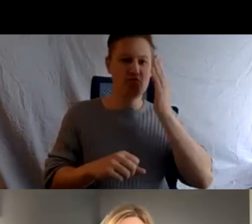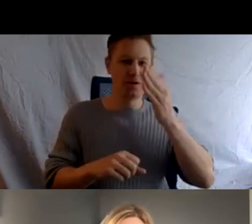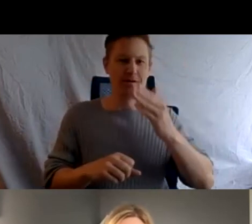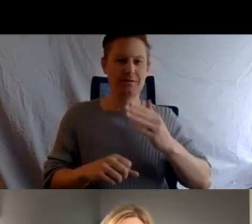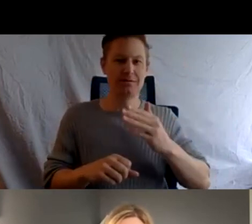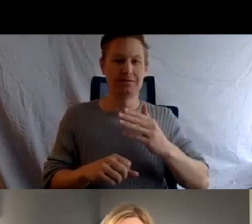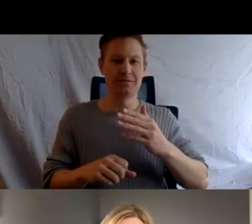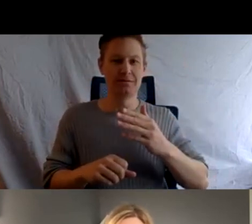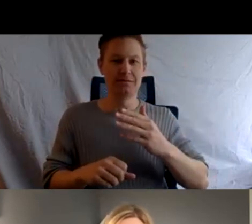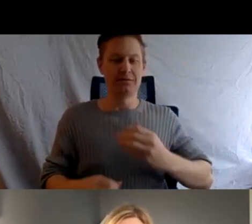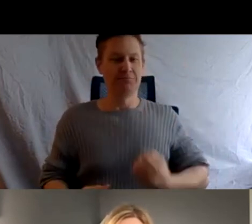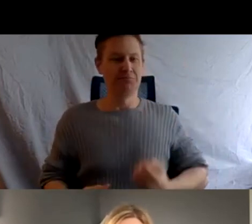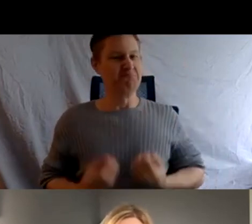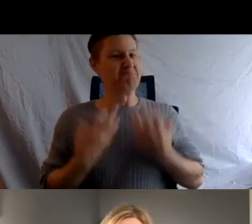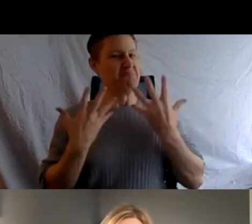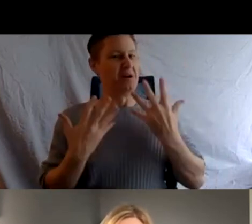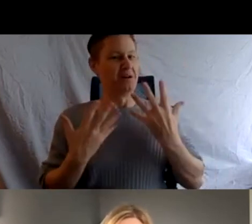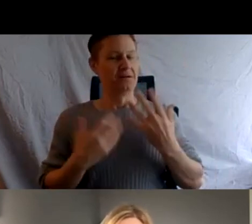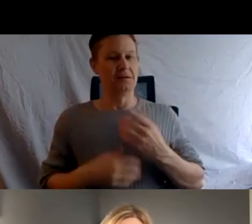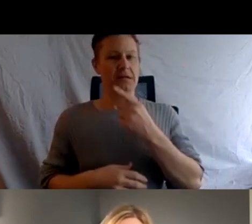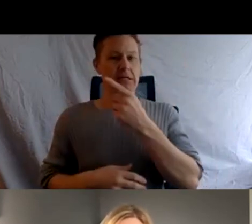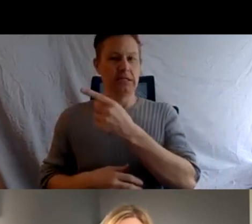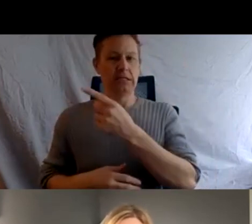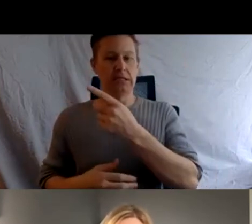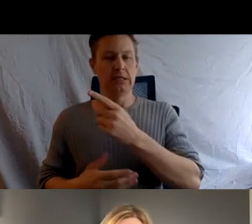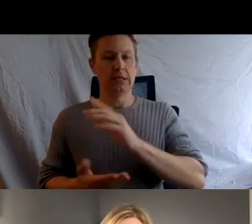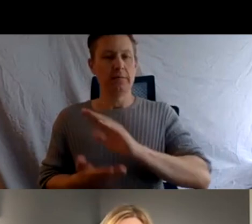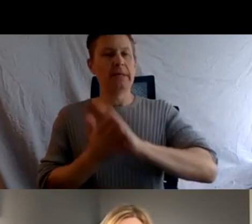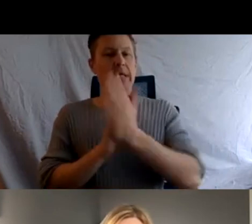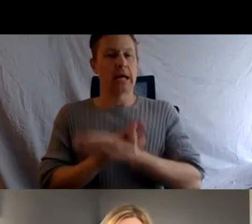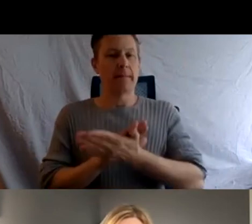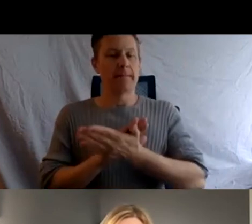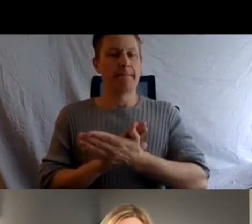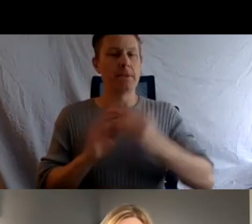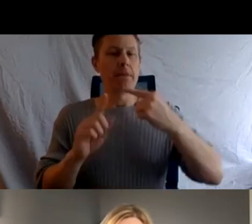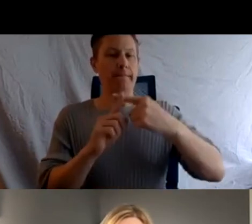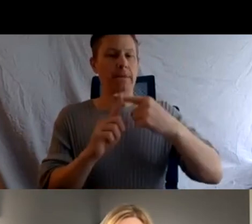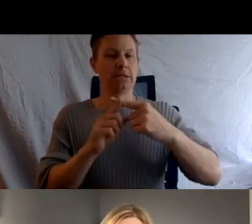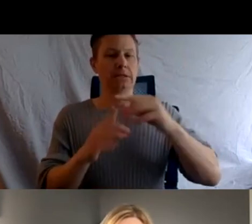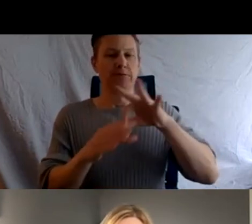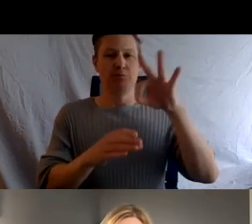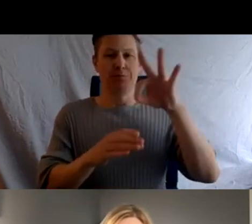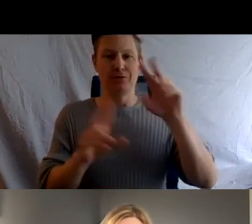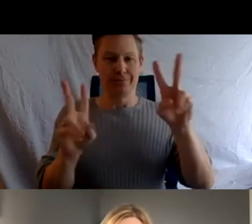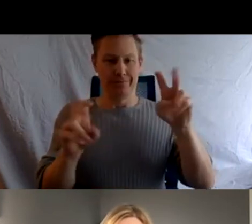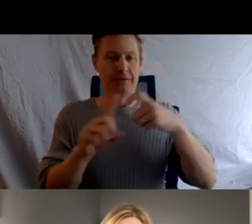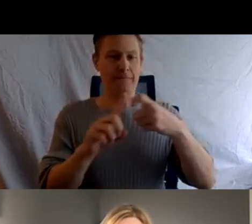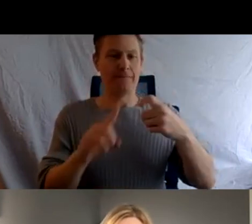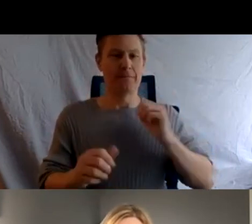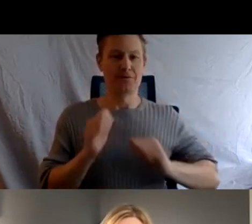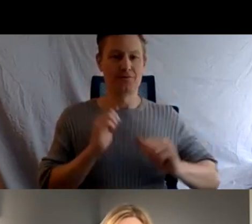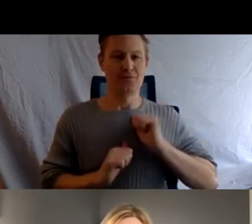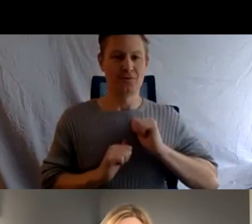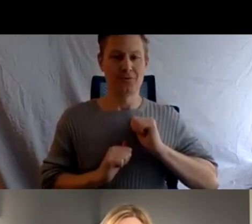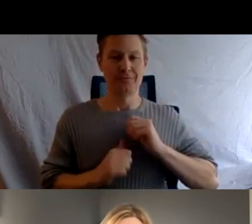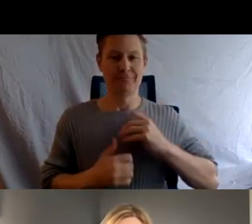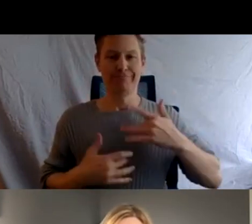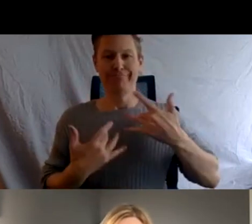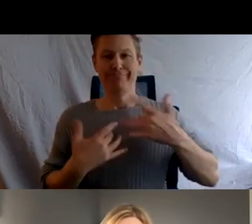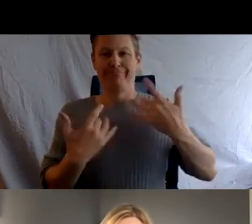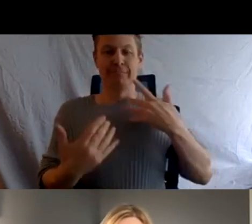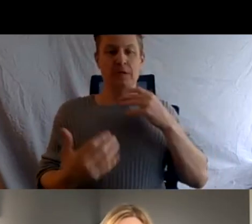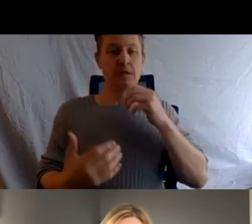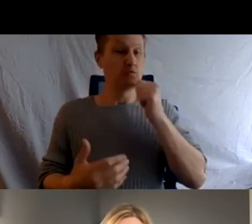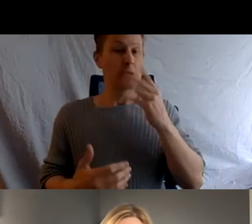very inspiring. He really did sort of embody the positive spirit of the show, of if you try hard, you can do anything, because he was not an